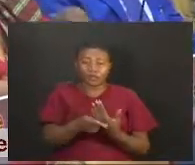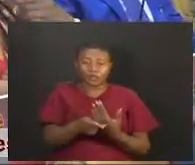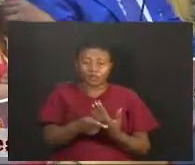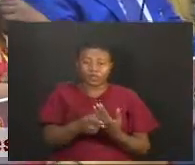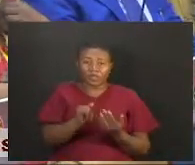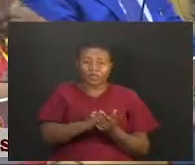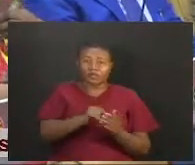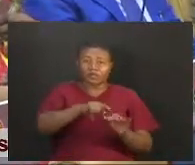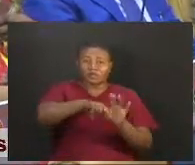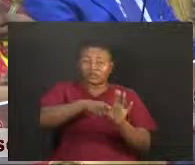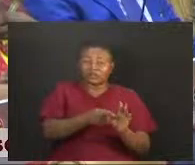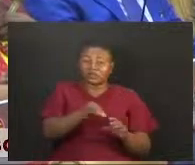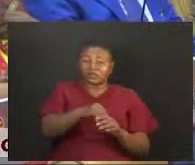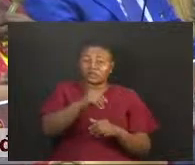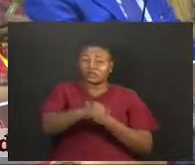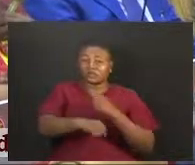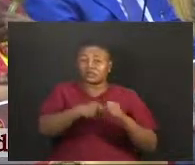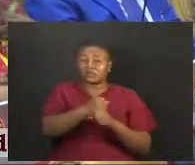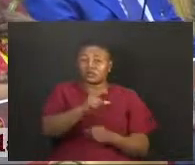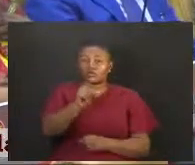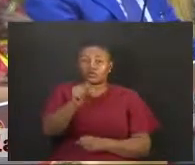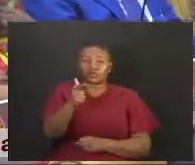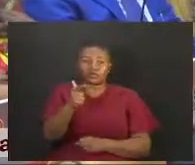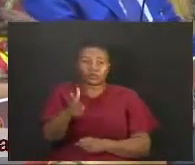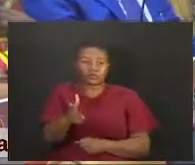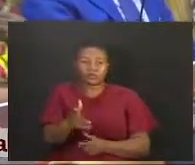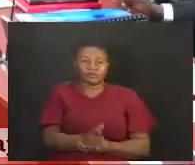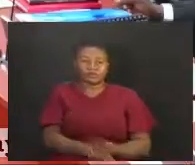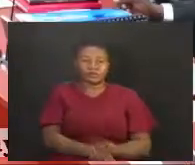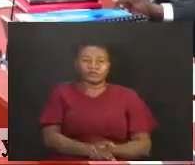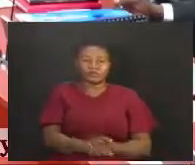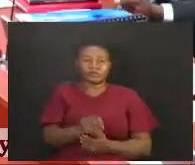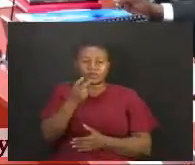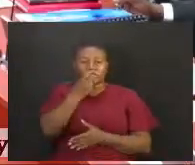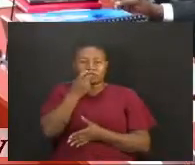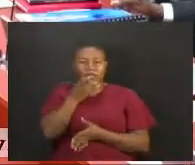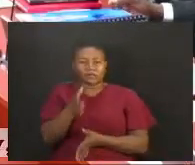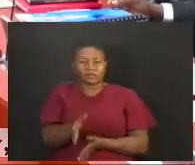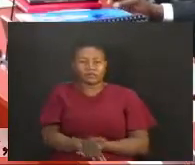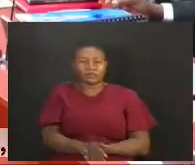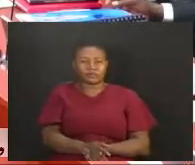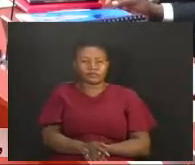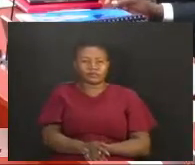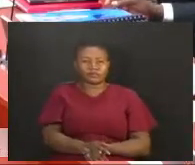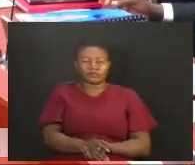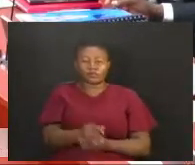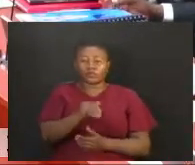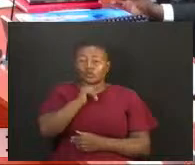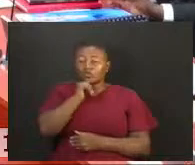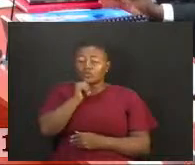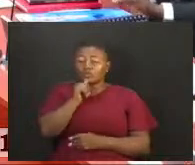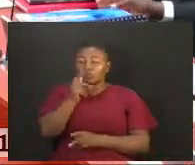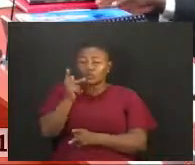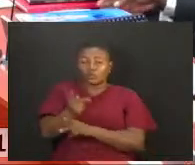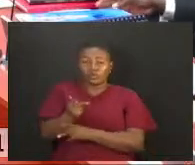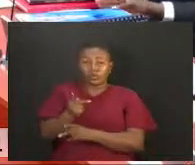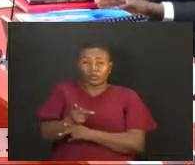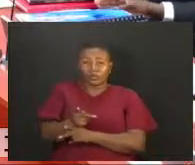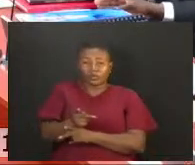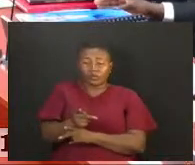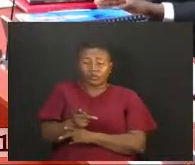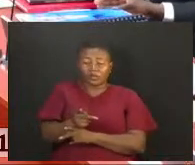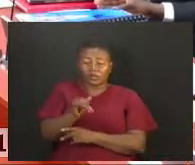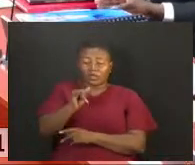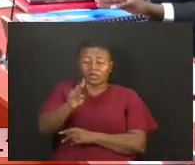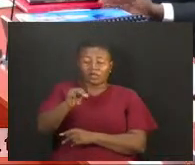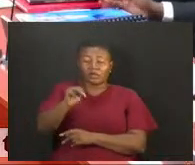year 2023. Mr. Speaker, notwithstanding the gains made under the IMF-supported